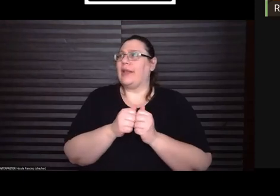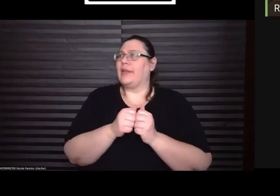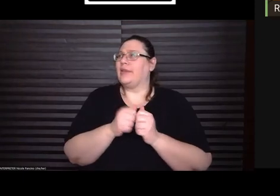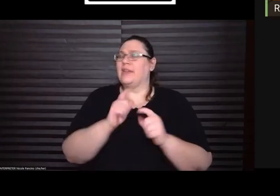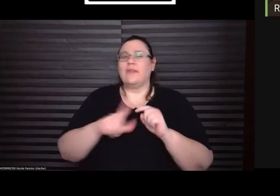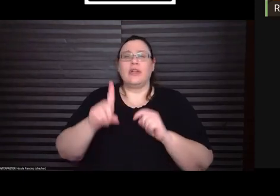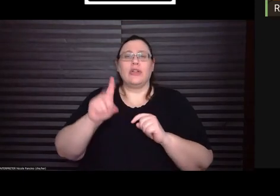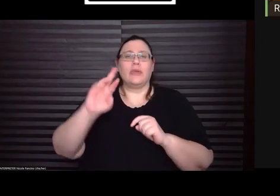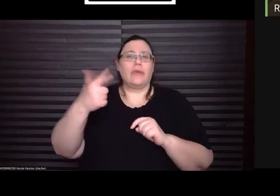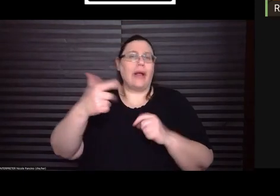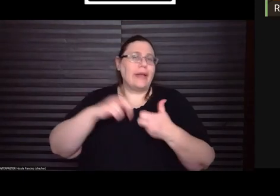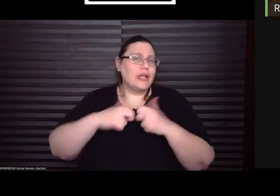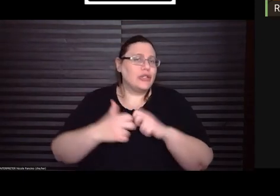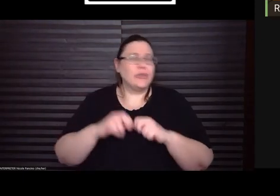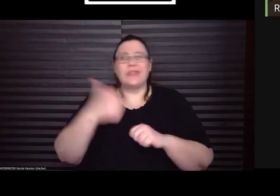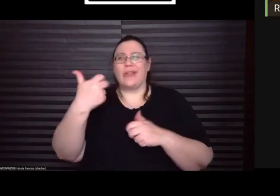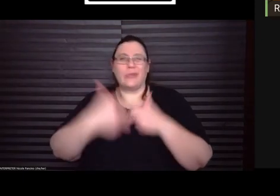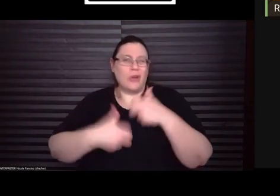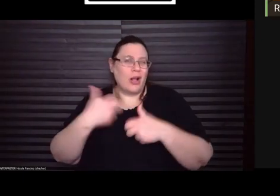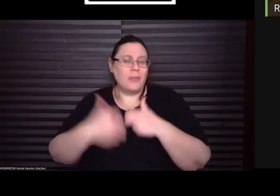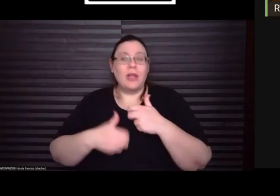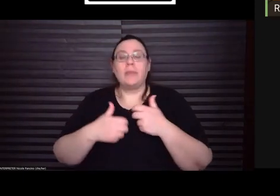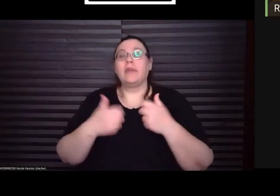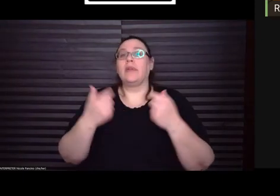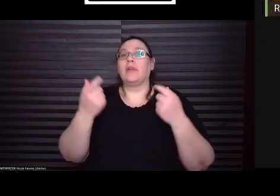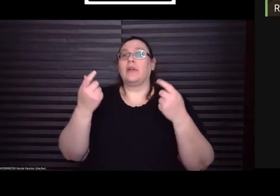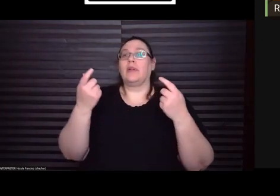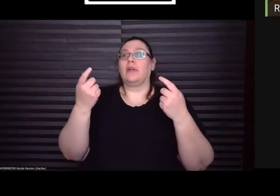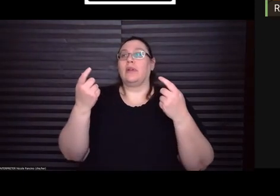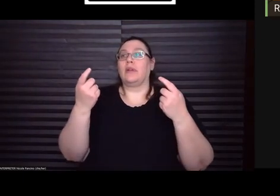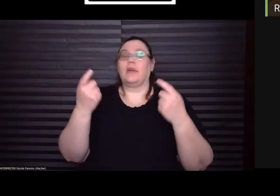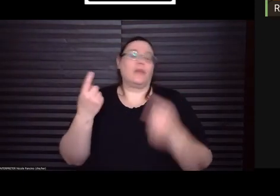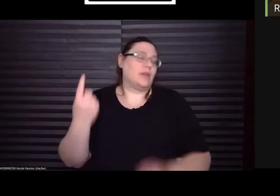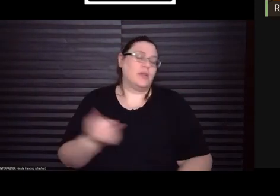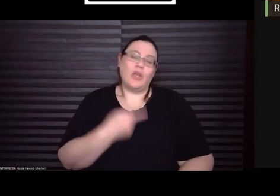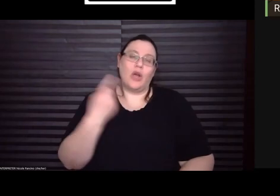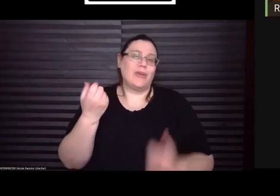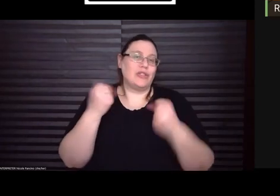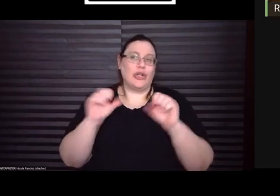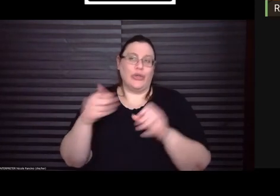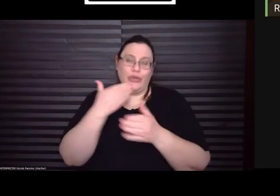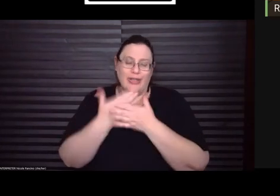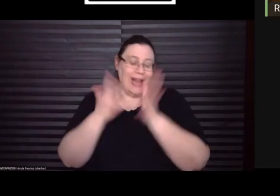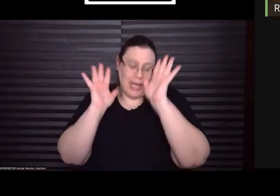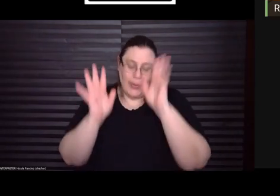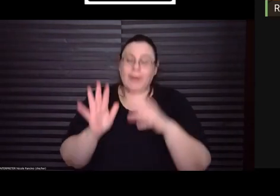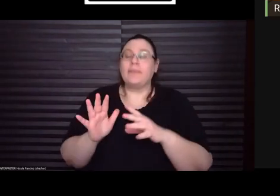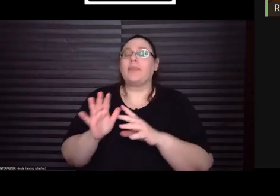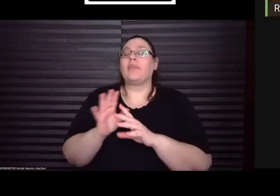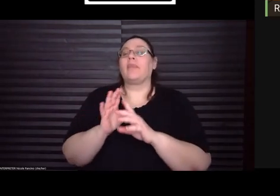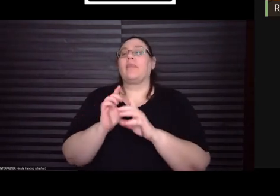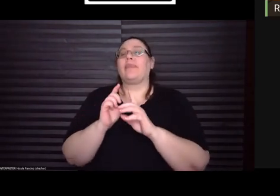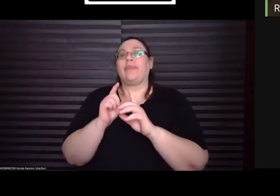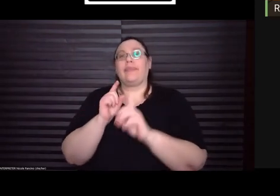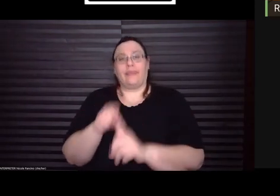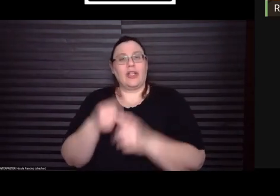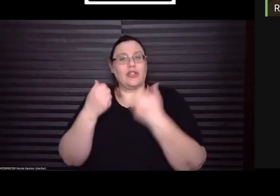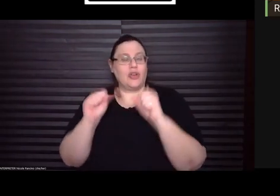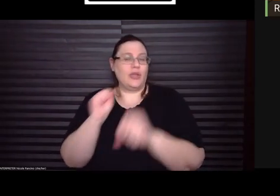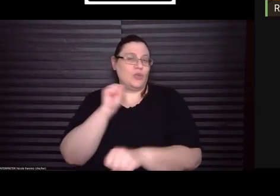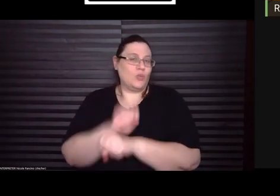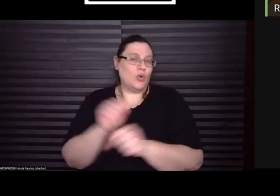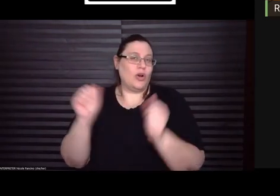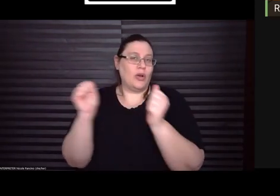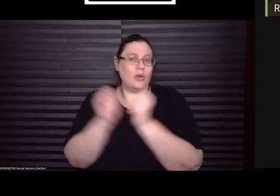different sort of drug issues and other problems, and is always trying to do good. Anyways, ends up sort of trying